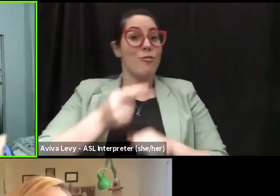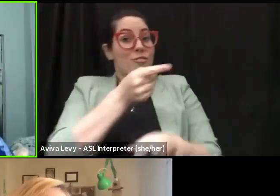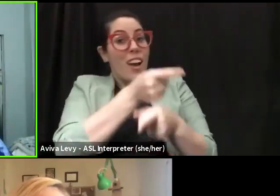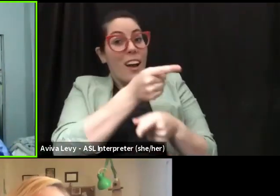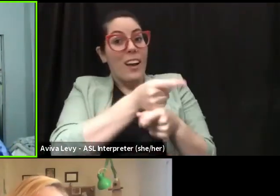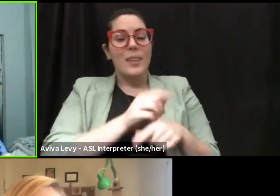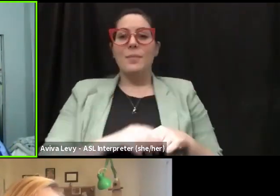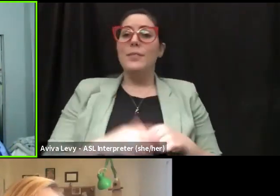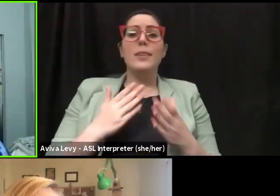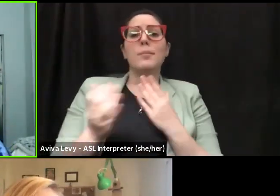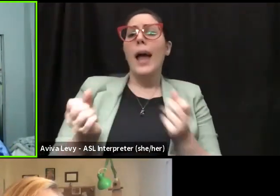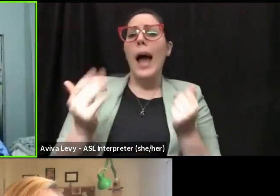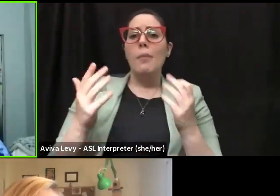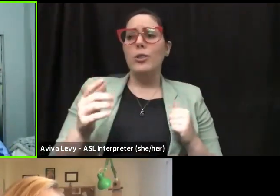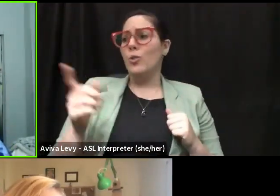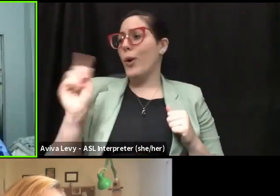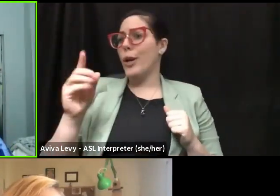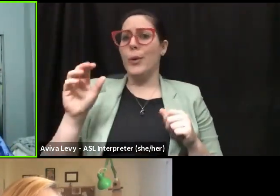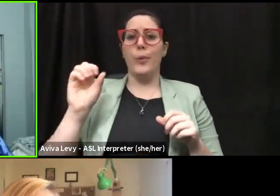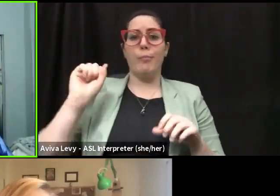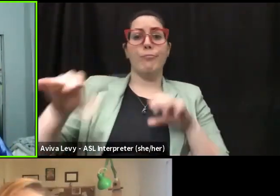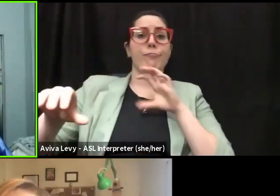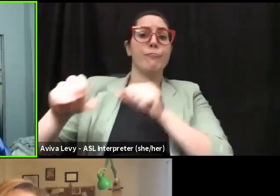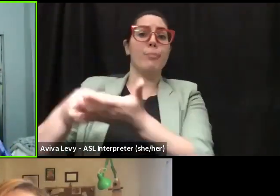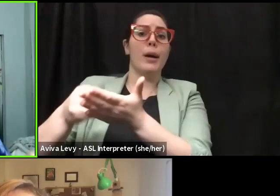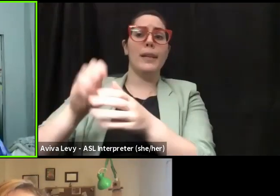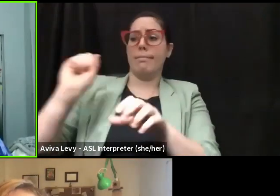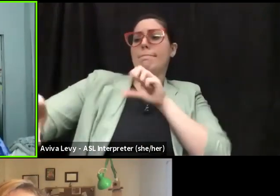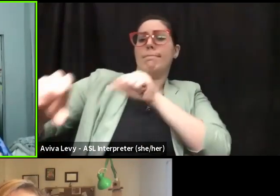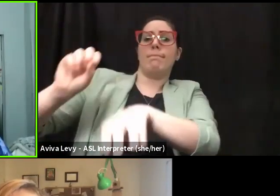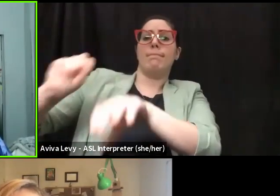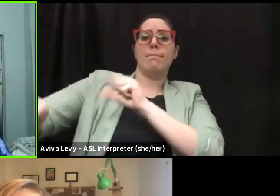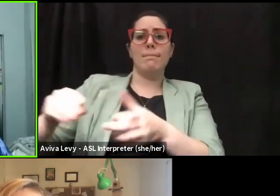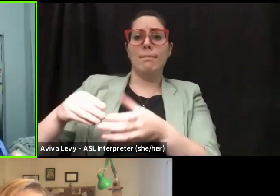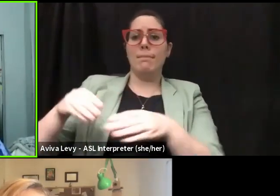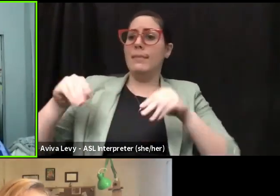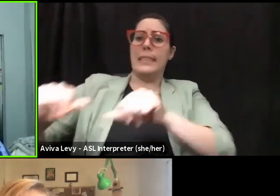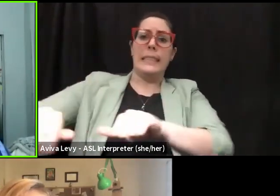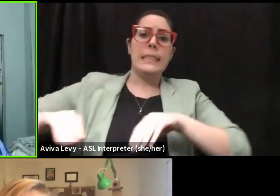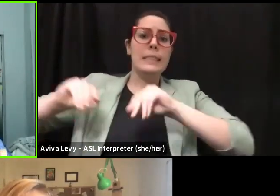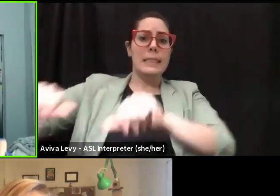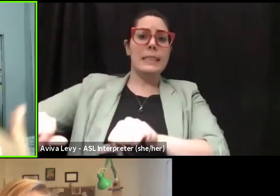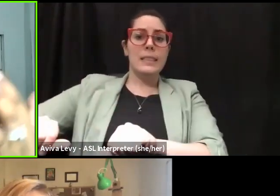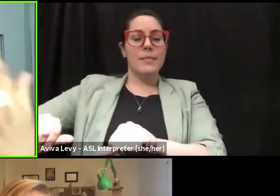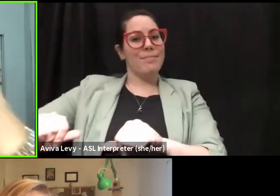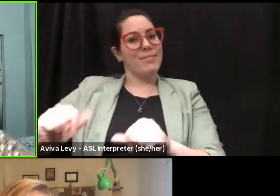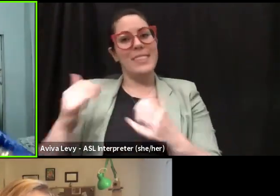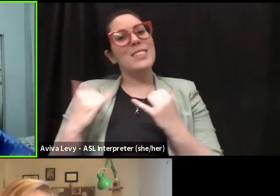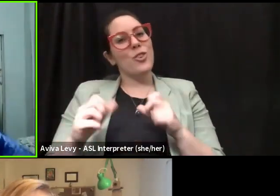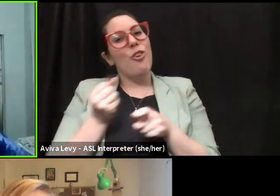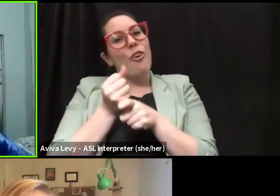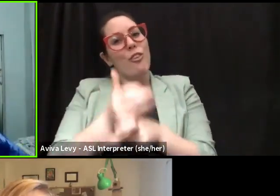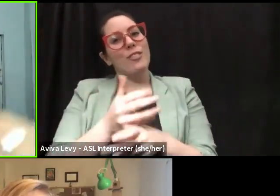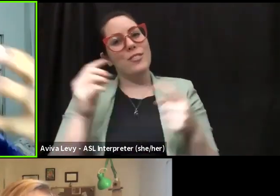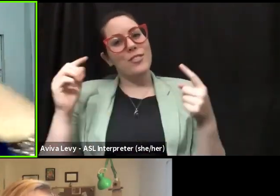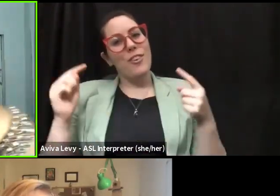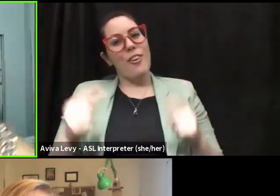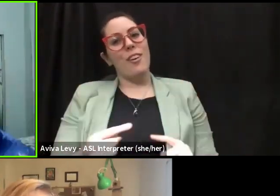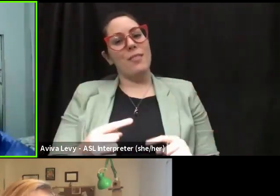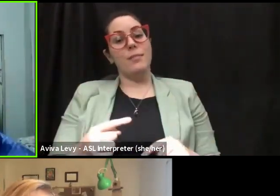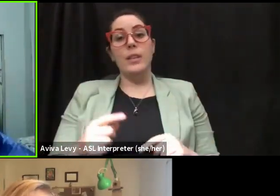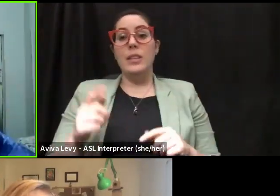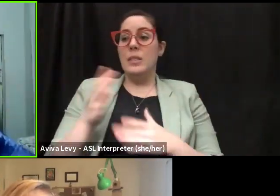you throw money at this pandemic, it will still cause harm. And so I think those big institutions